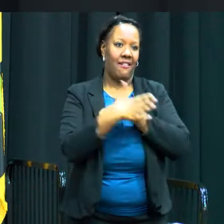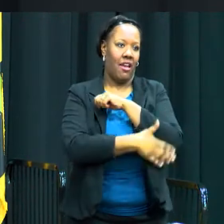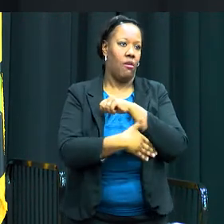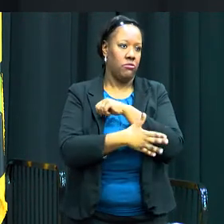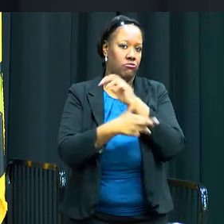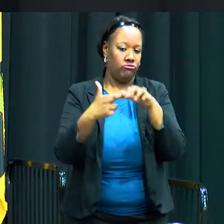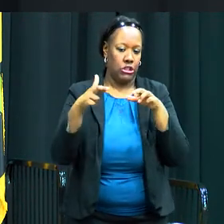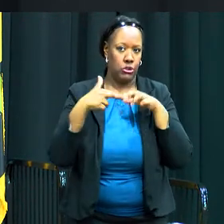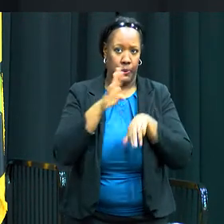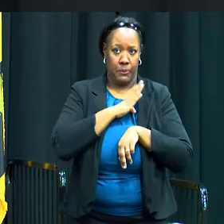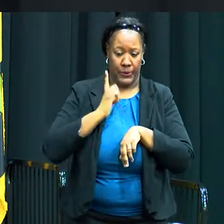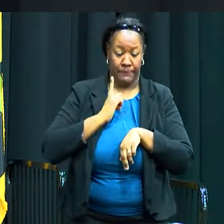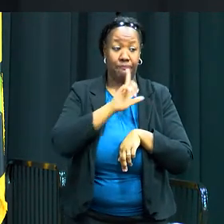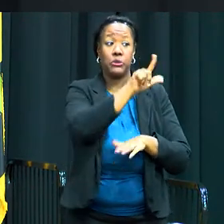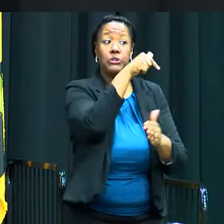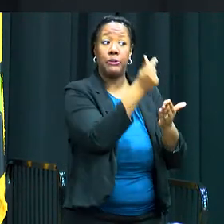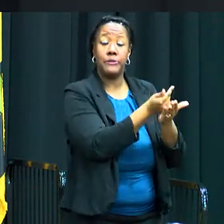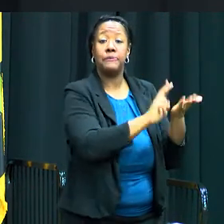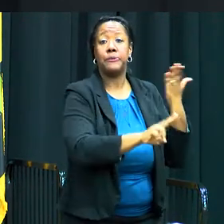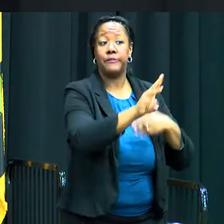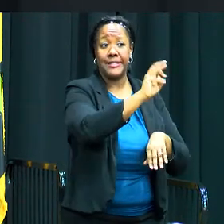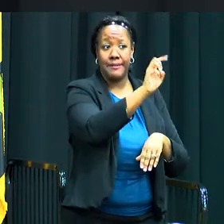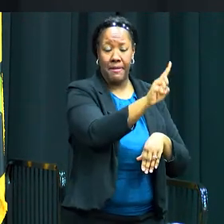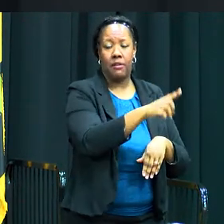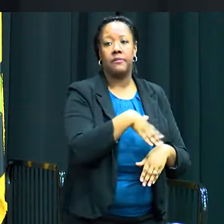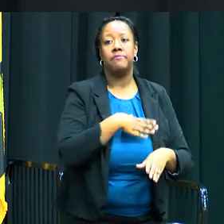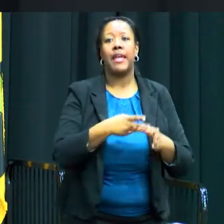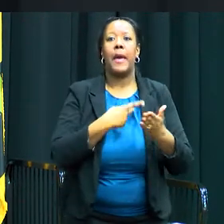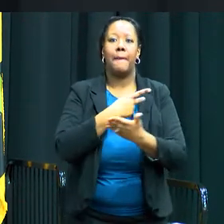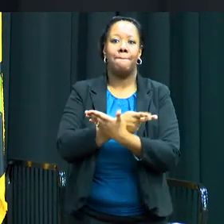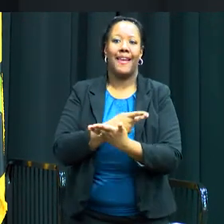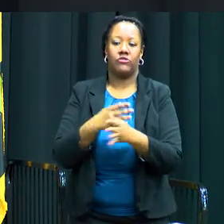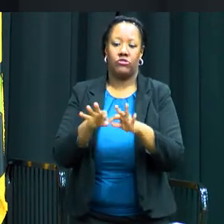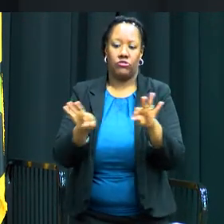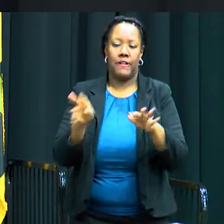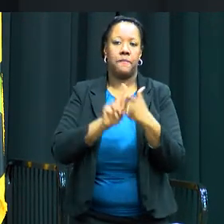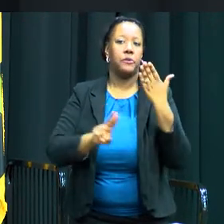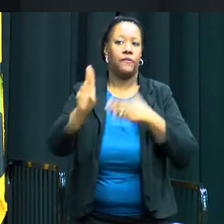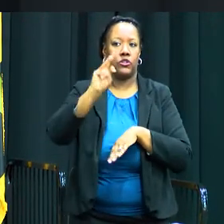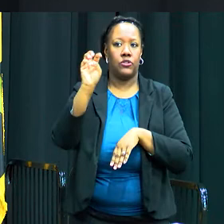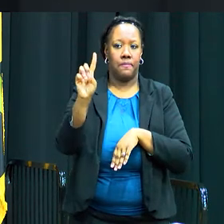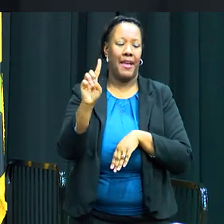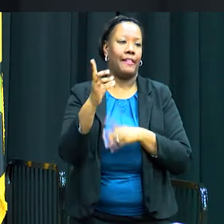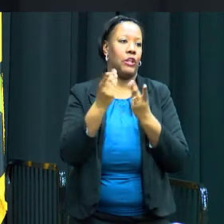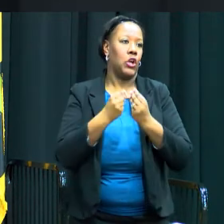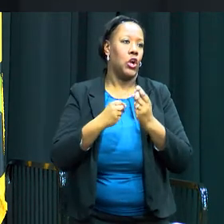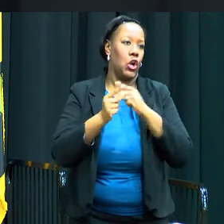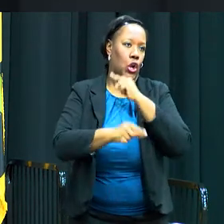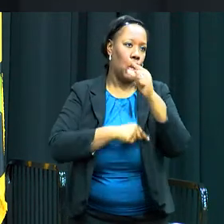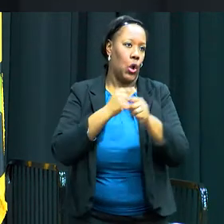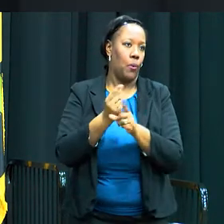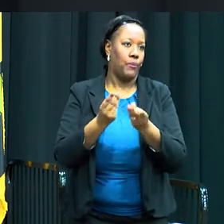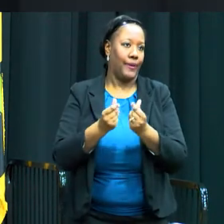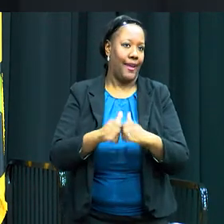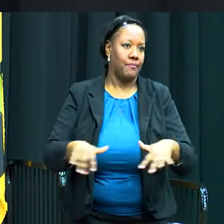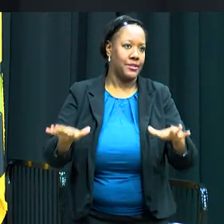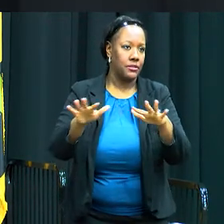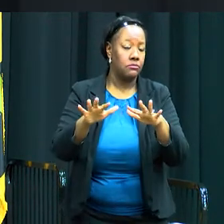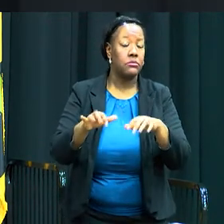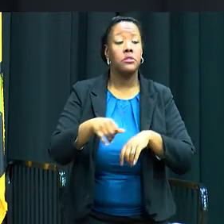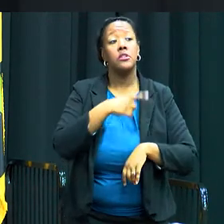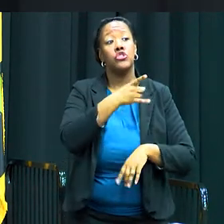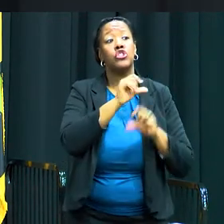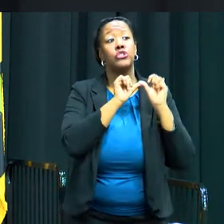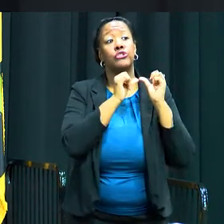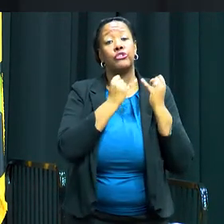from the University of Maryland and a master's degree in environmental science from the University of Maryland Global Campus. She is currently pursuing a